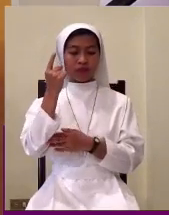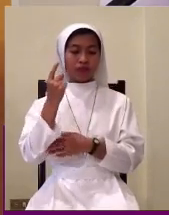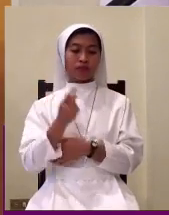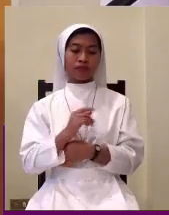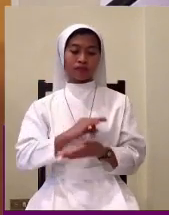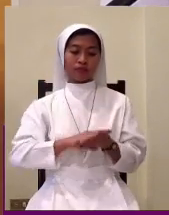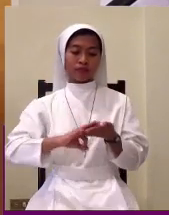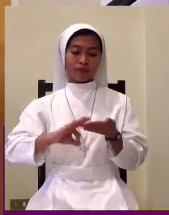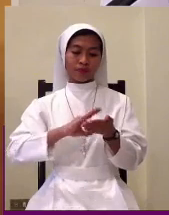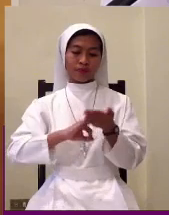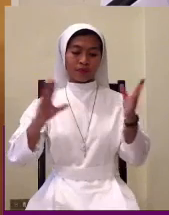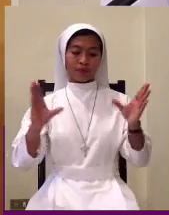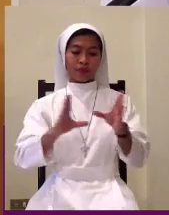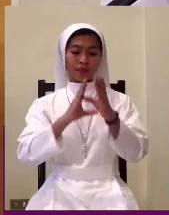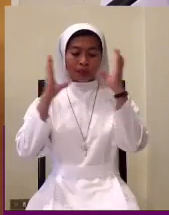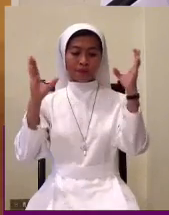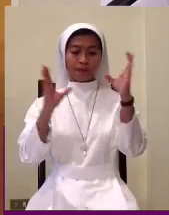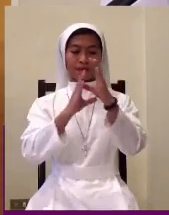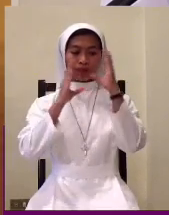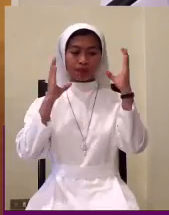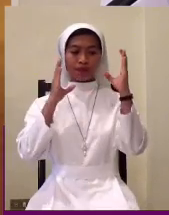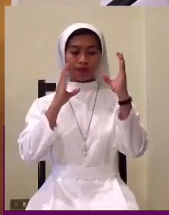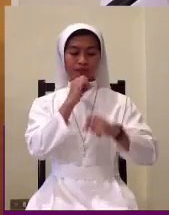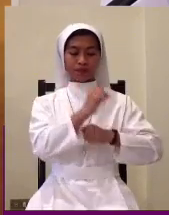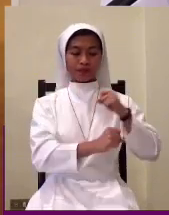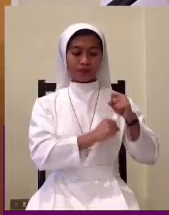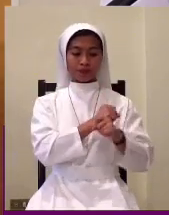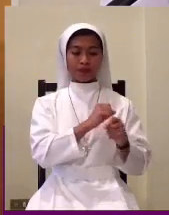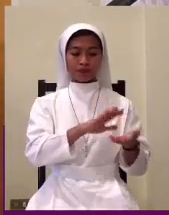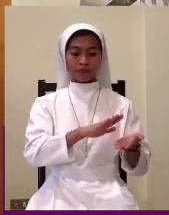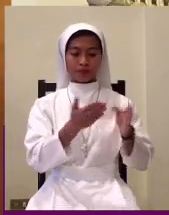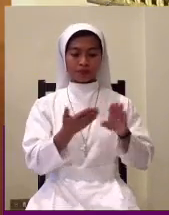in celebration of the Paschal mystery, we pray.